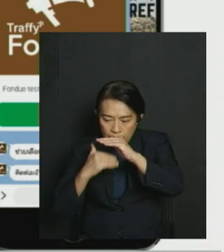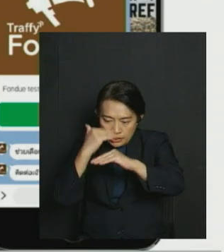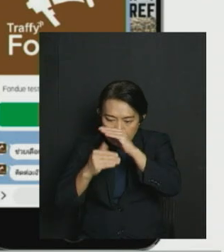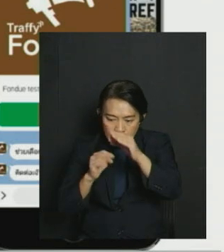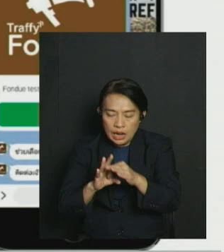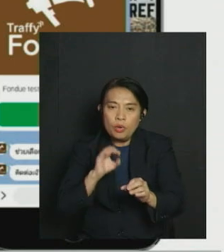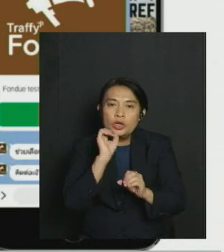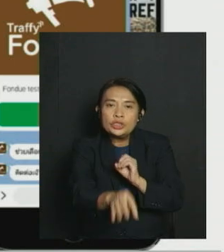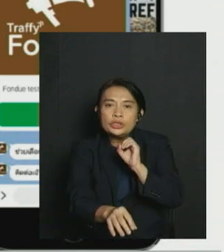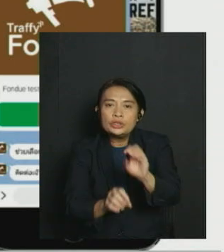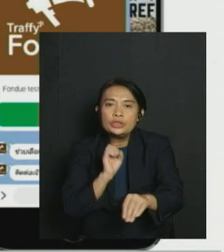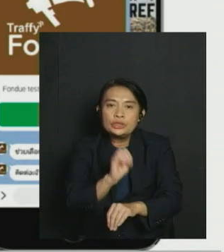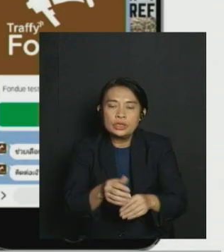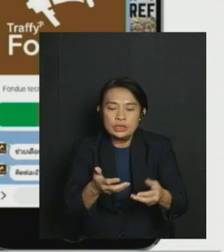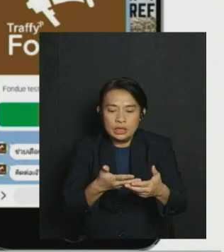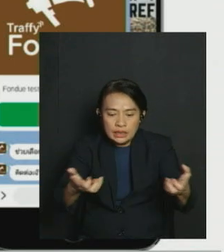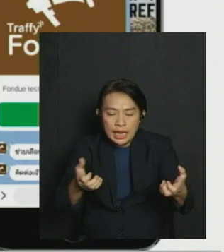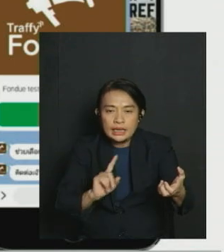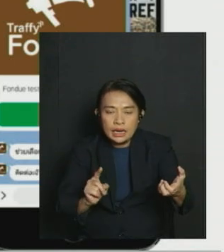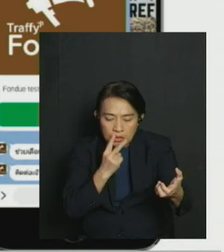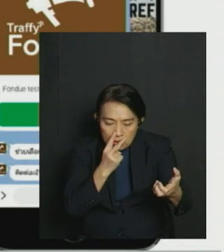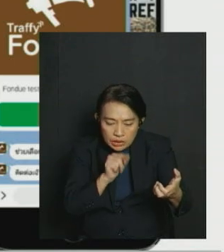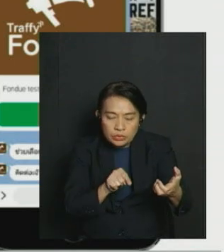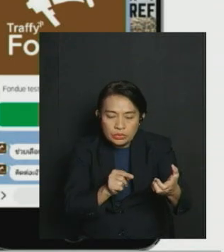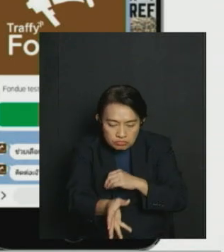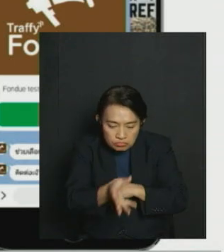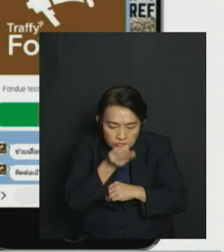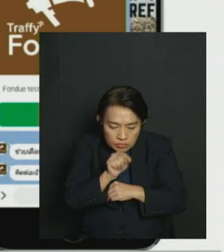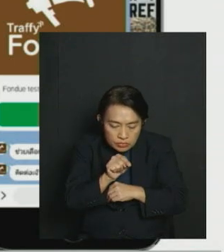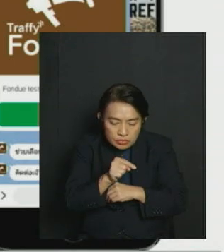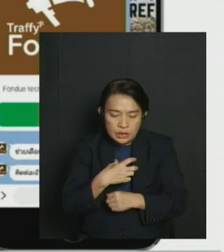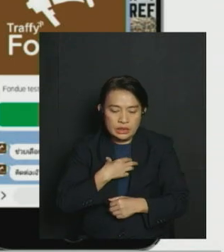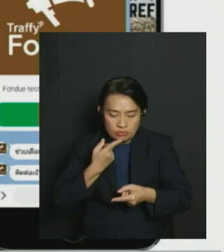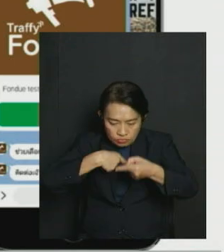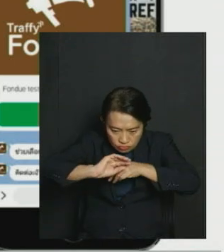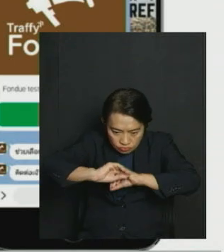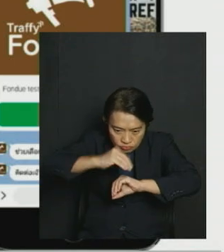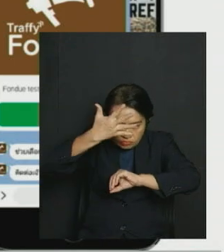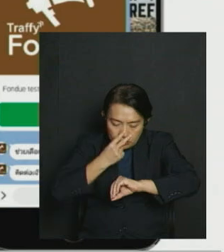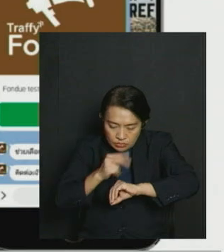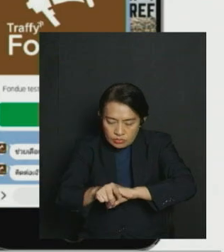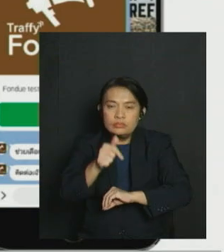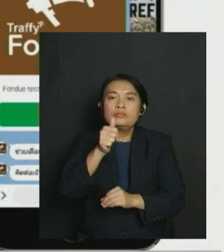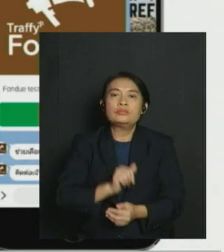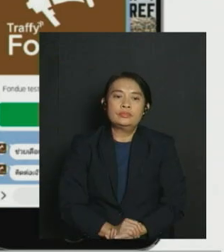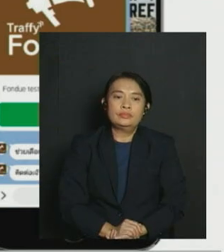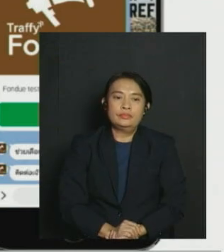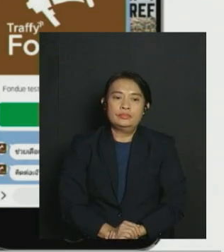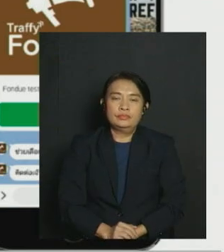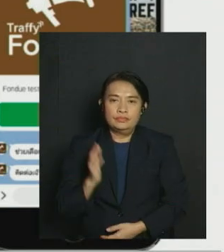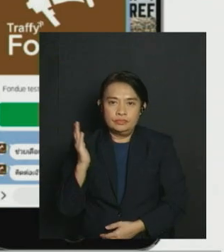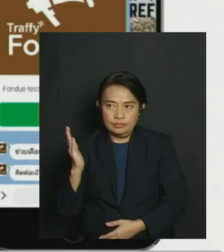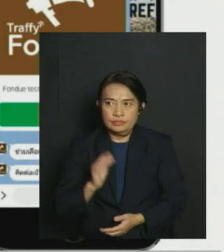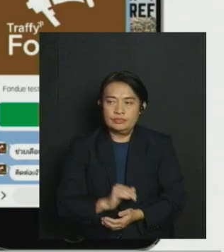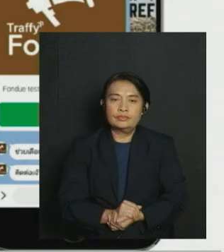how we can do. So we can go to the online. Or last but not least, about the traffic fondue that I mentioned above.